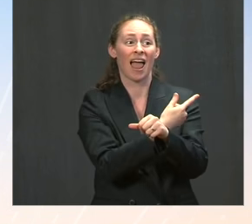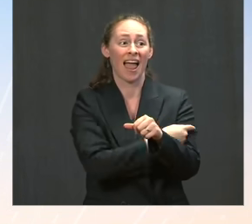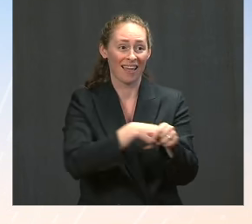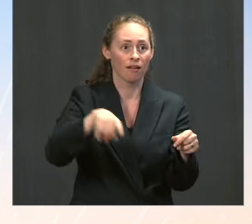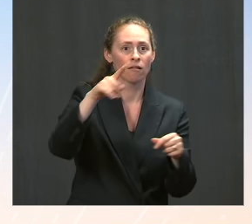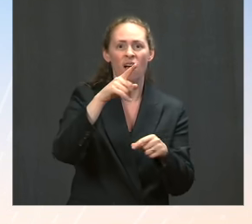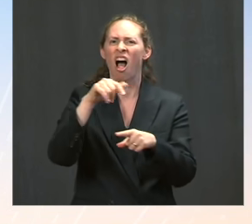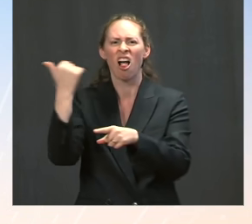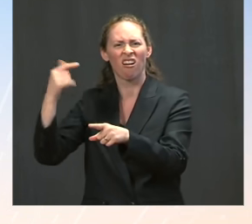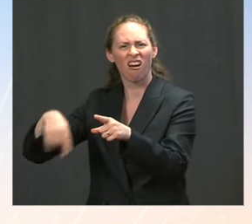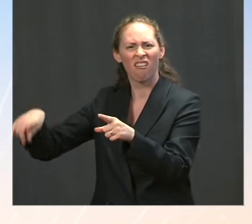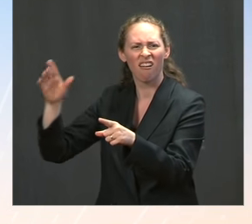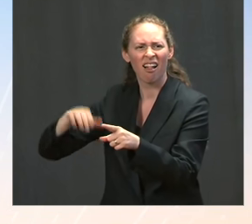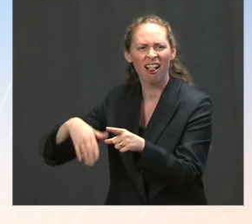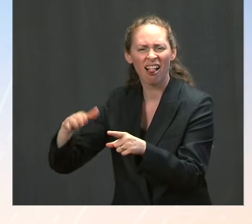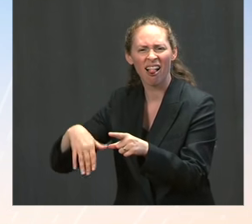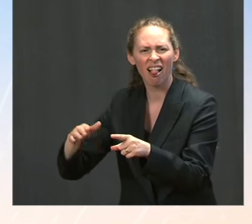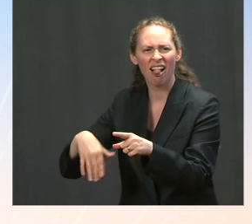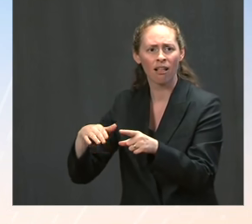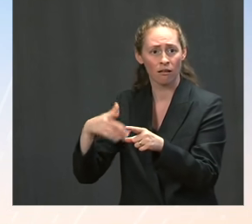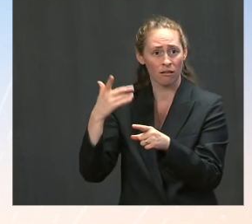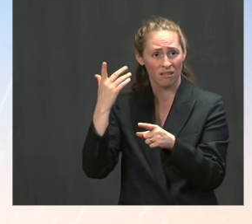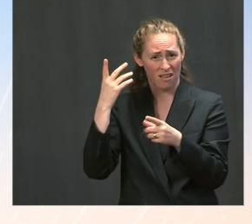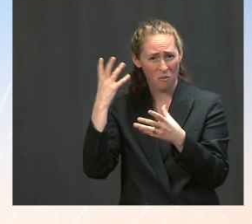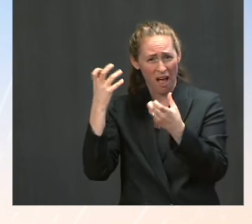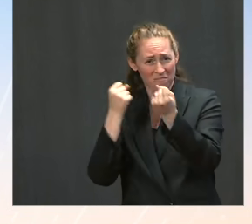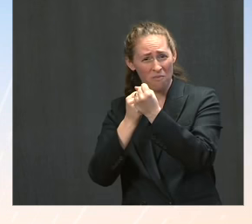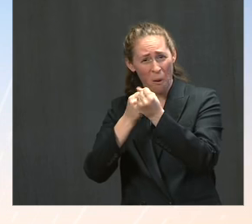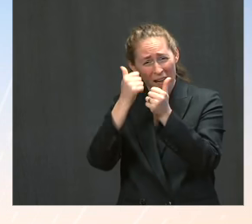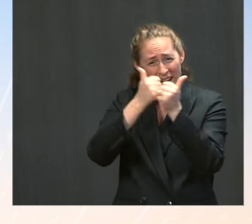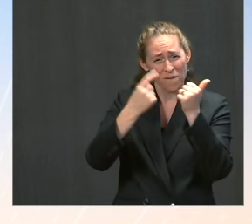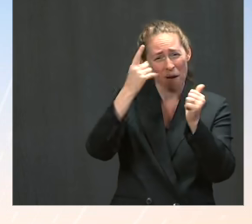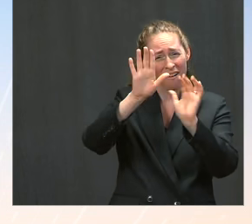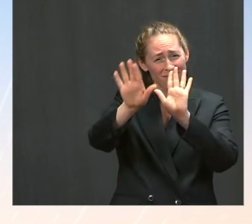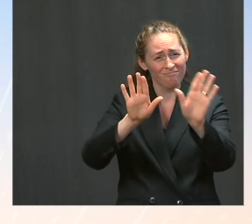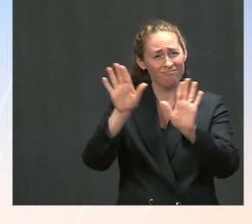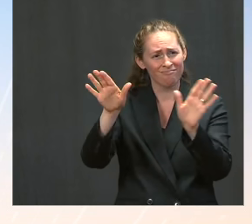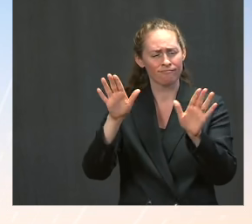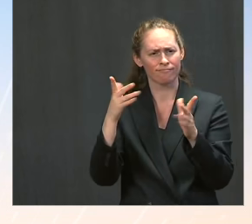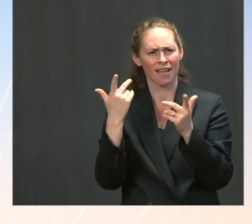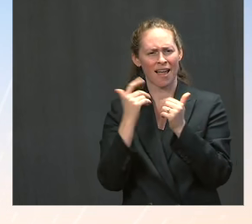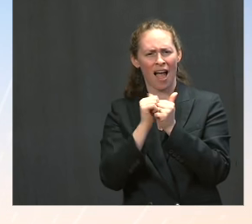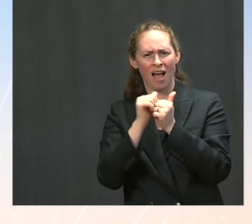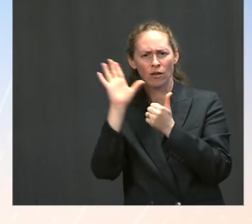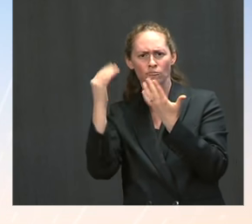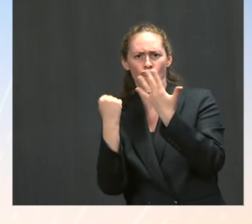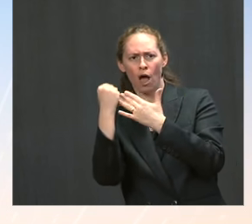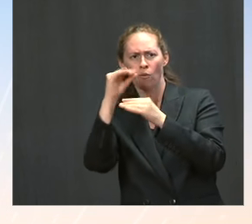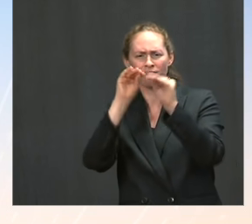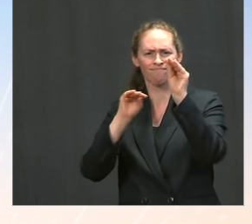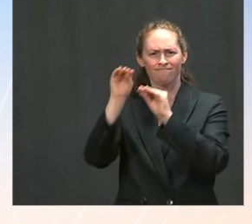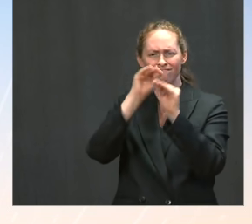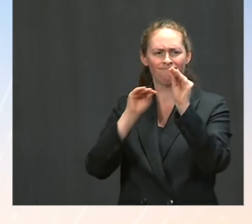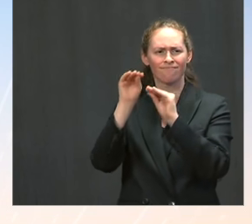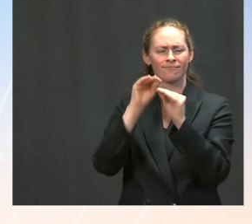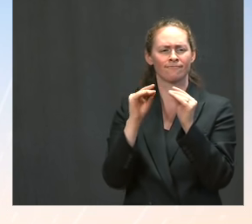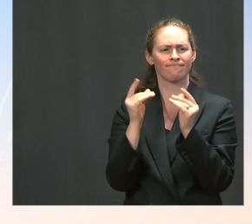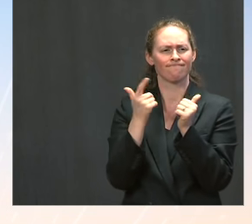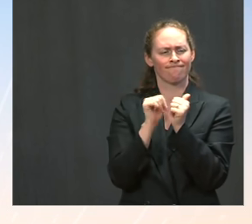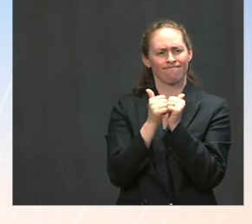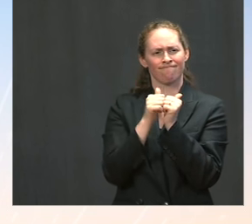be president for everyone and have an agenda to match. How can that come true